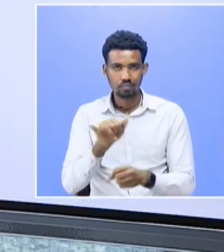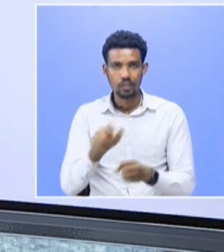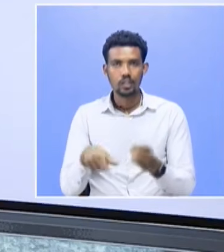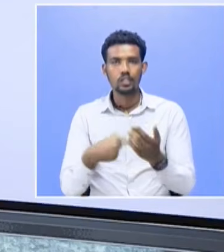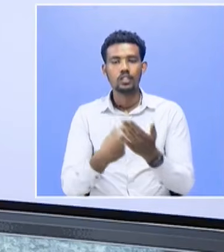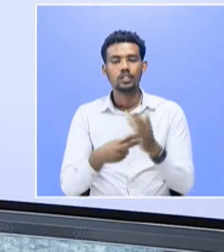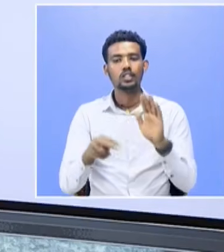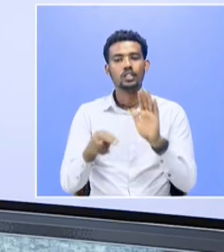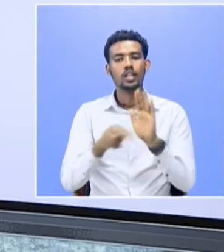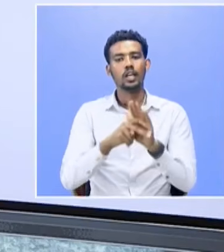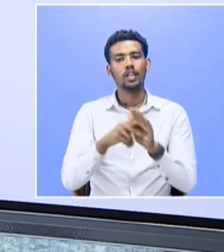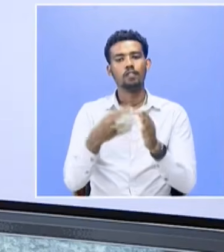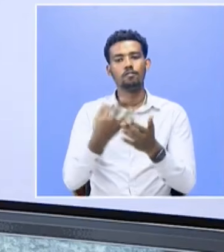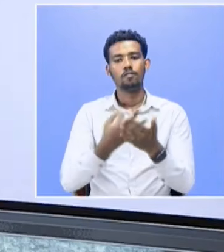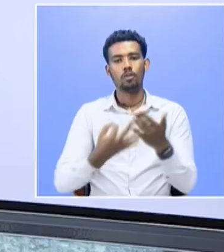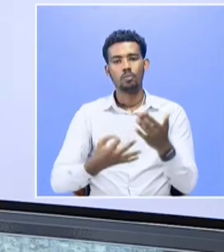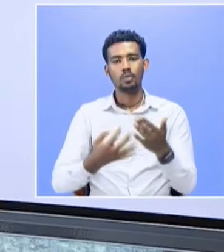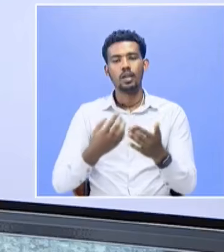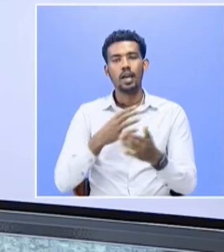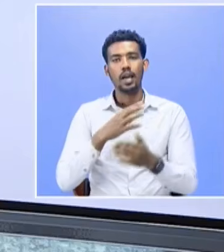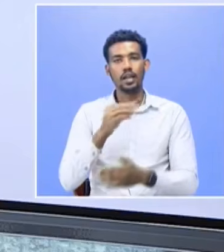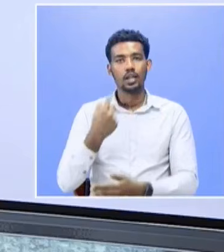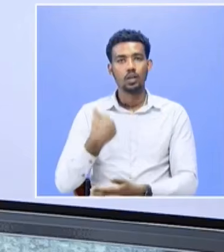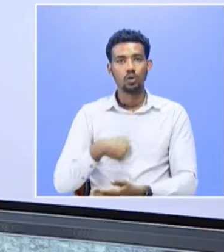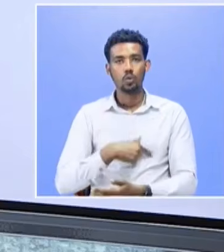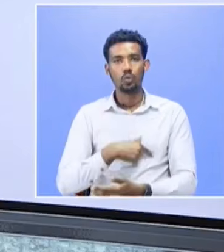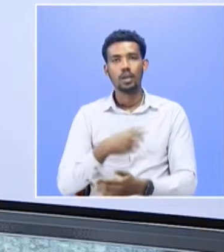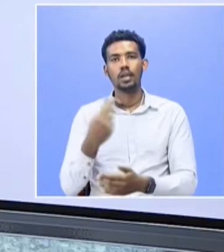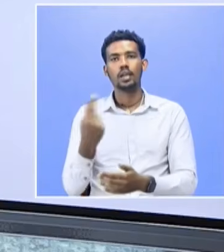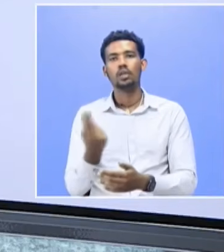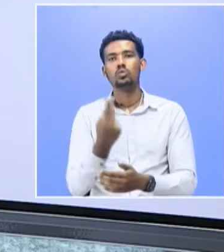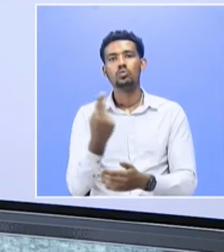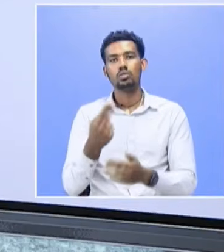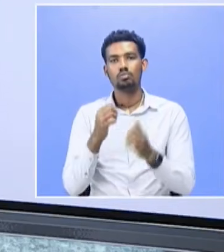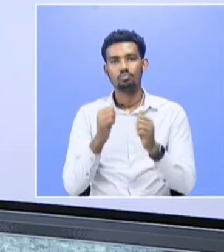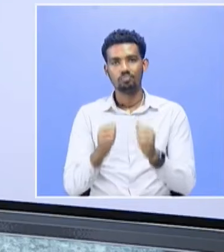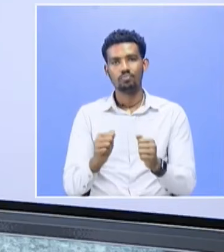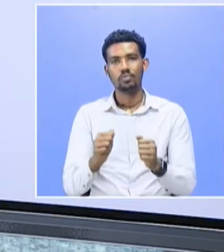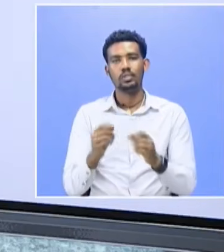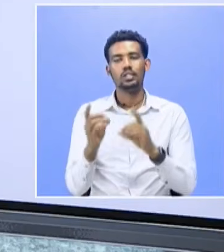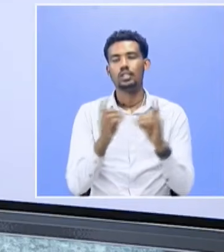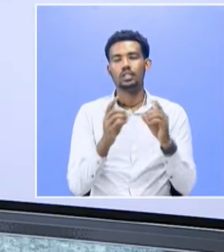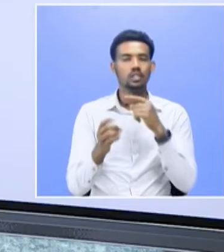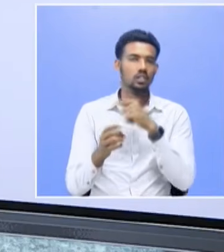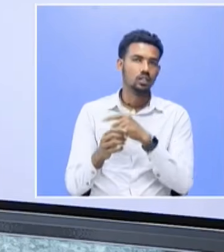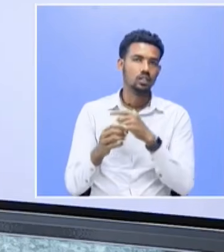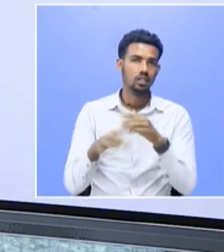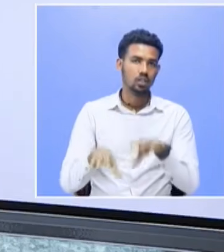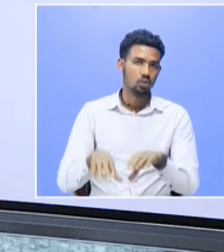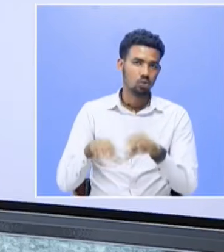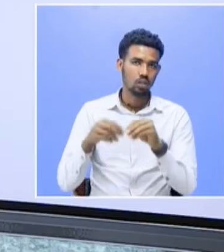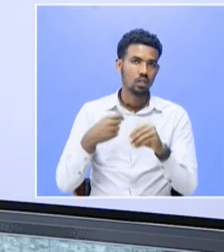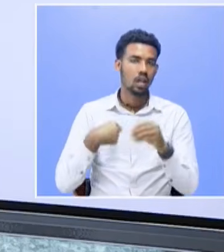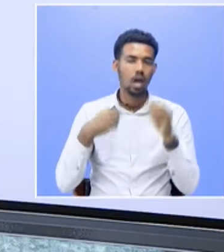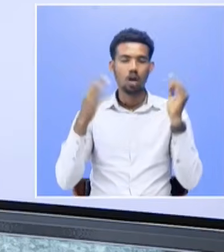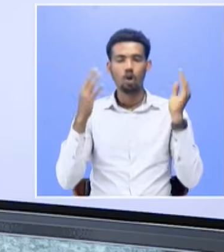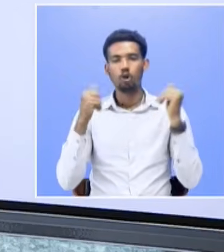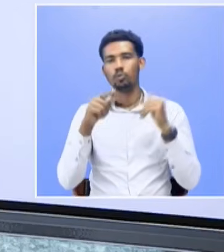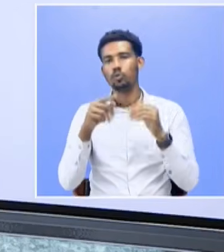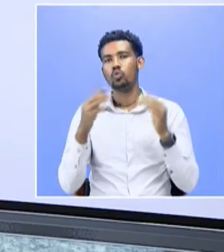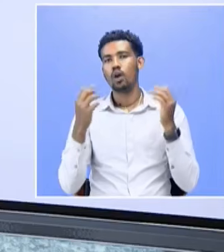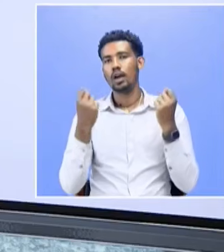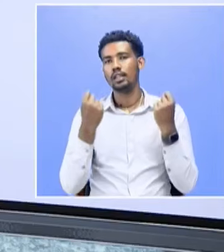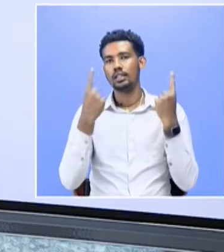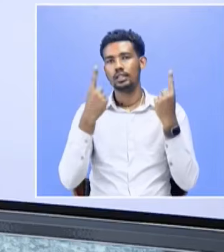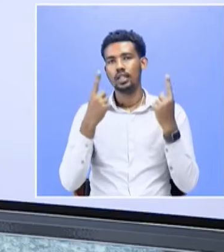is the negative form. And we can use for also did in here. Students, I hope you all understand